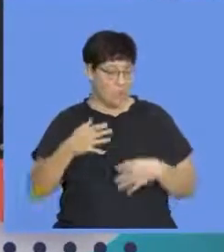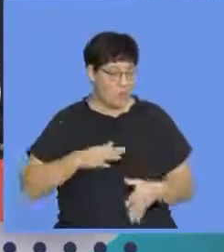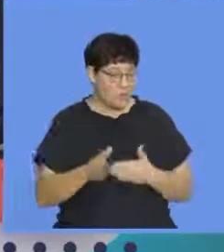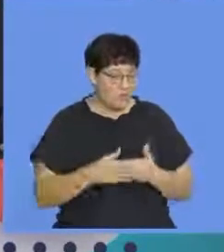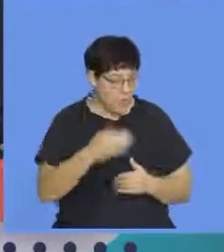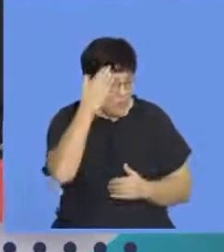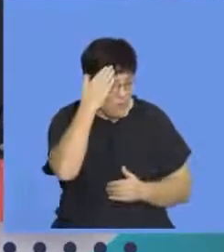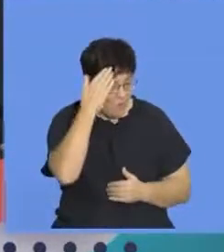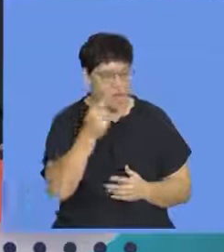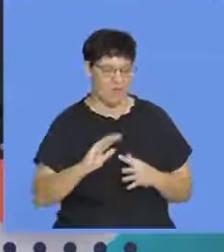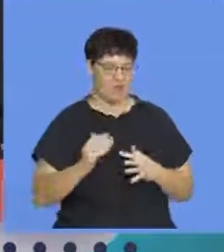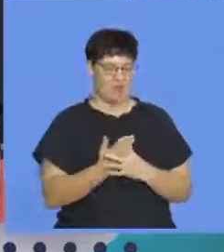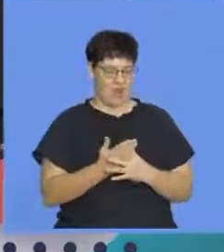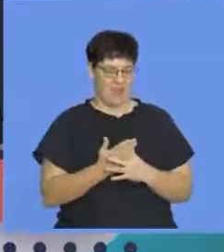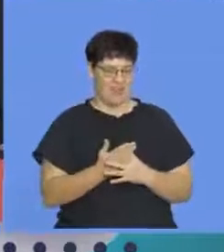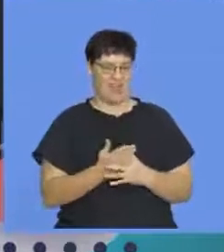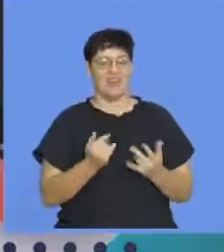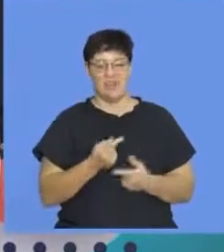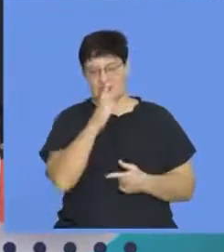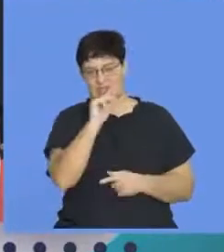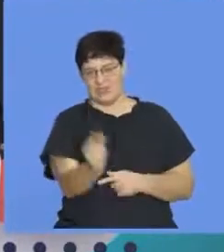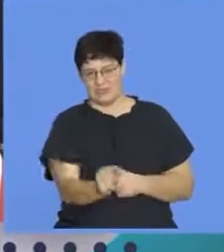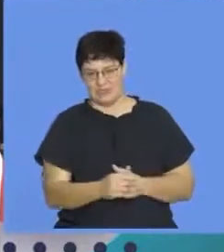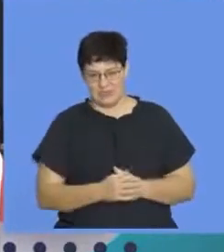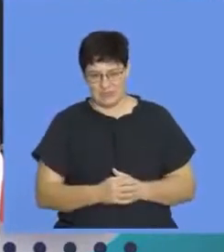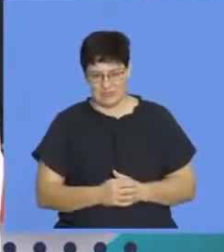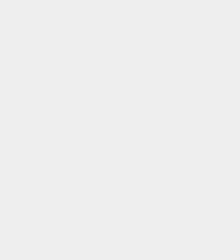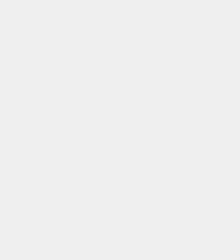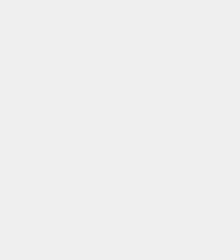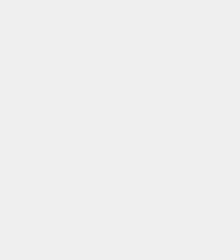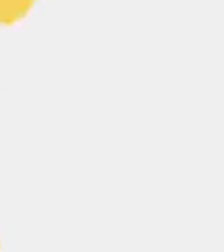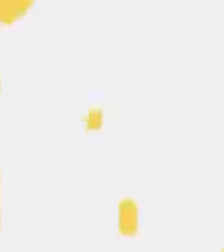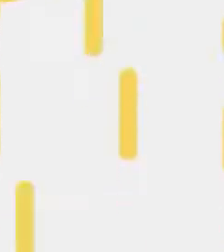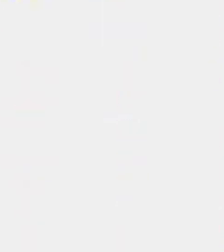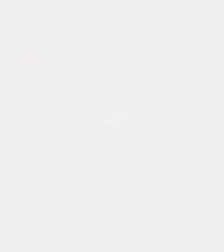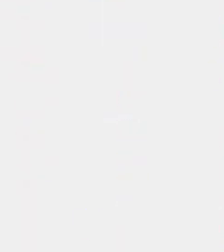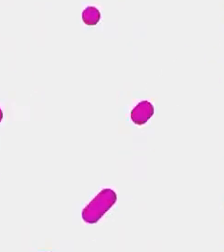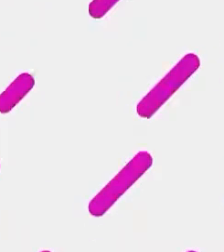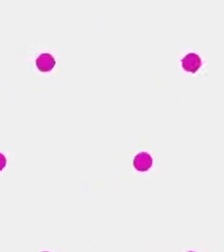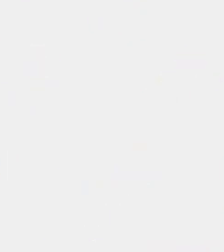and we'll see you just now.